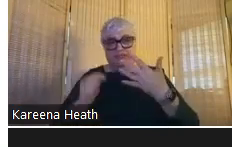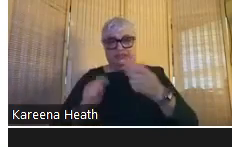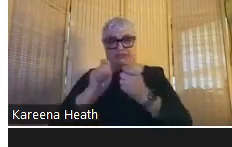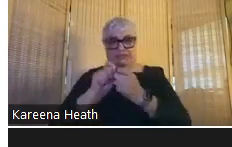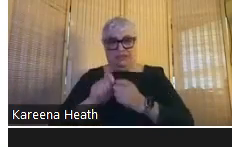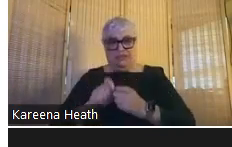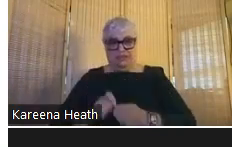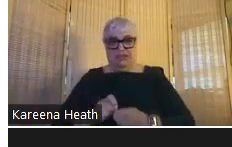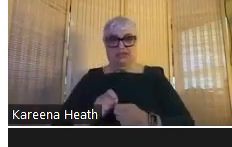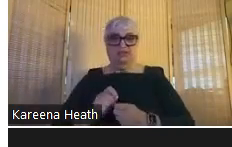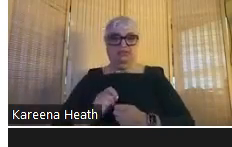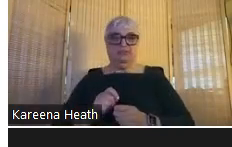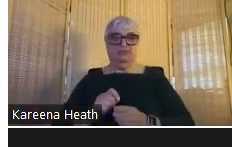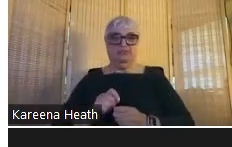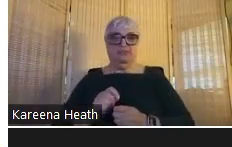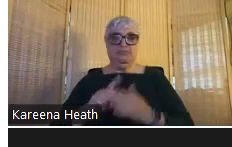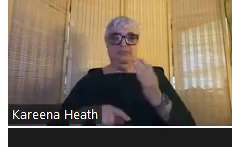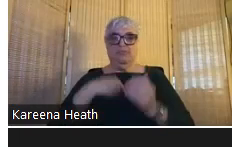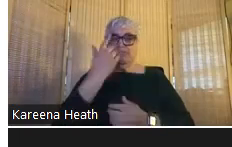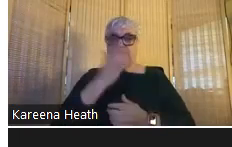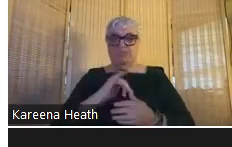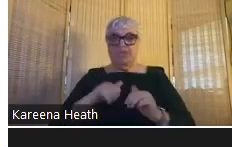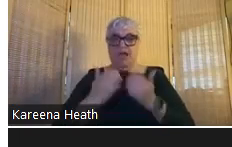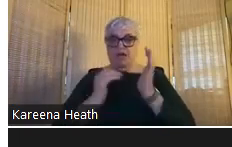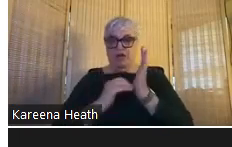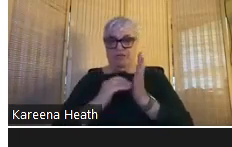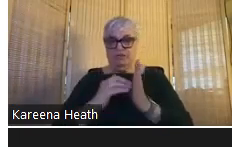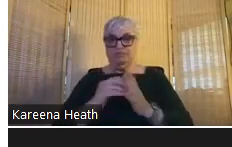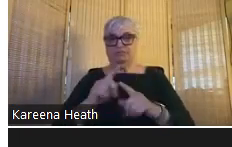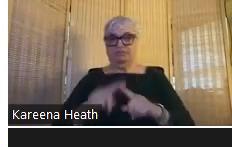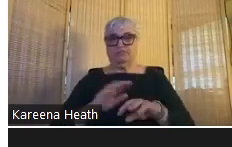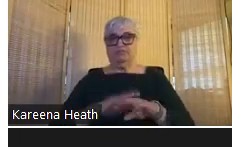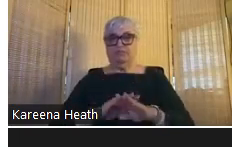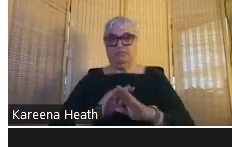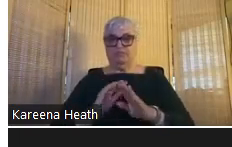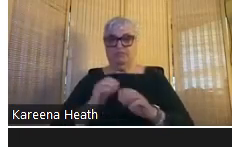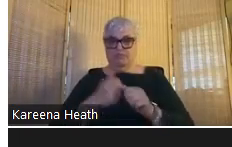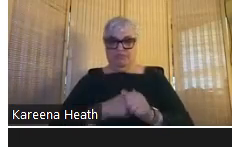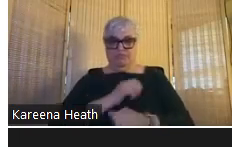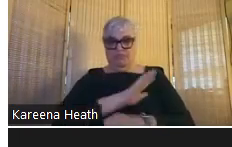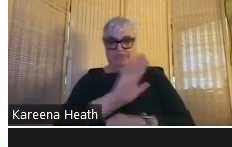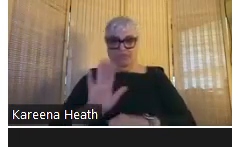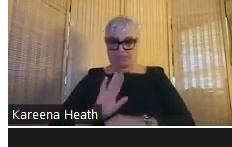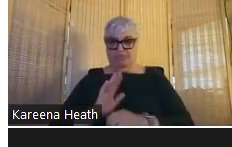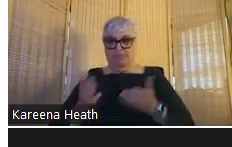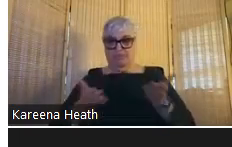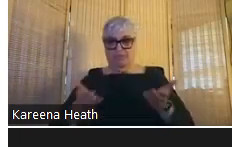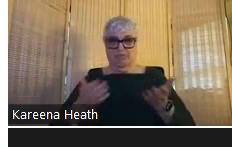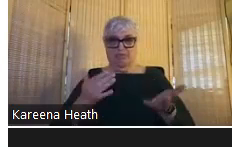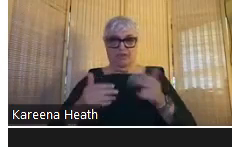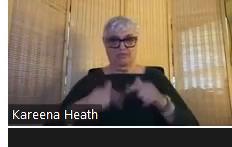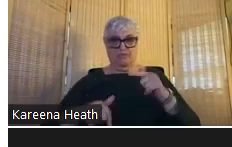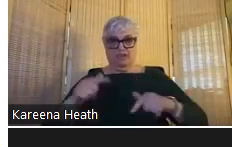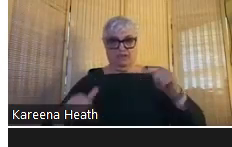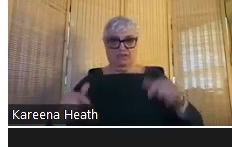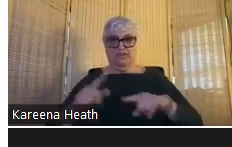what that frequency needs to look like, because it really should be tailored to the population that's being served, and it might fluctuate based